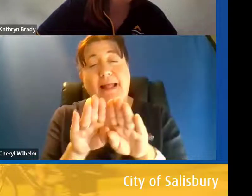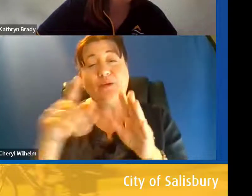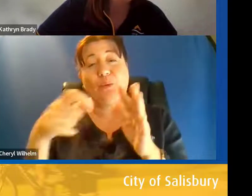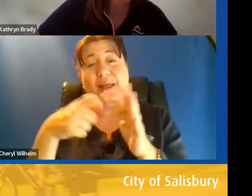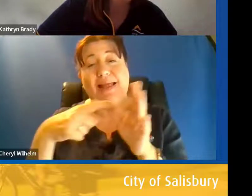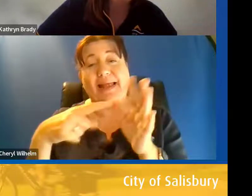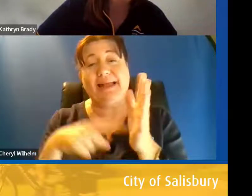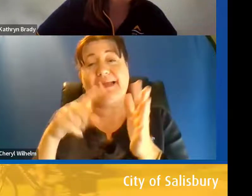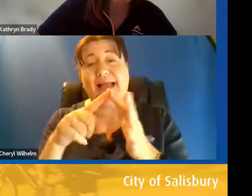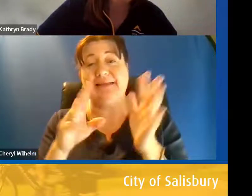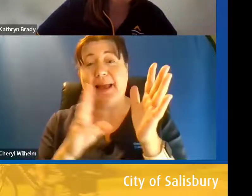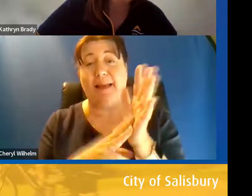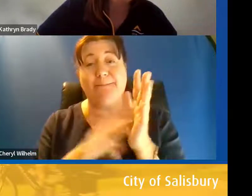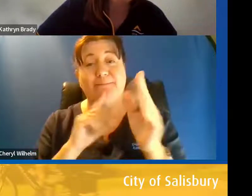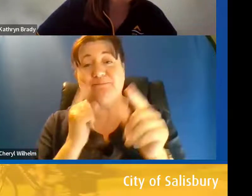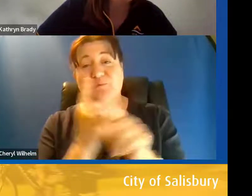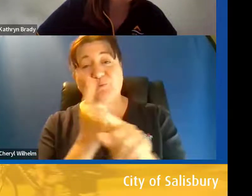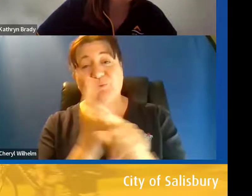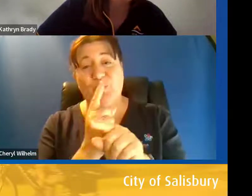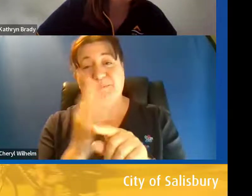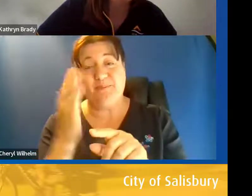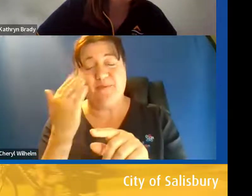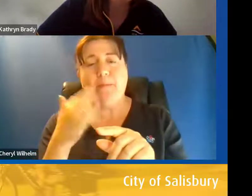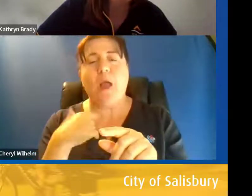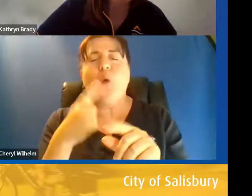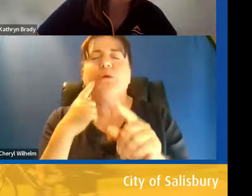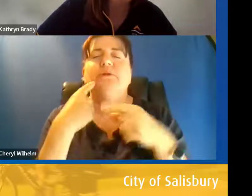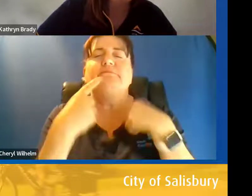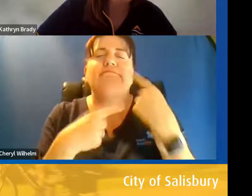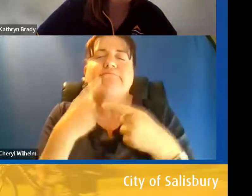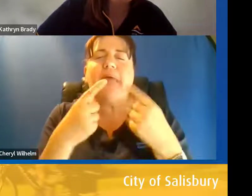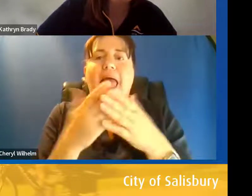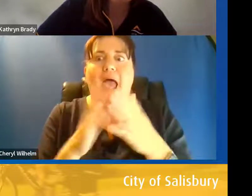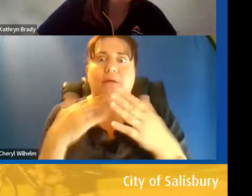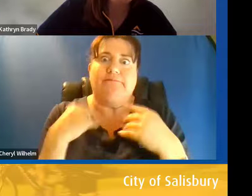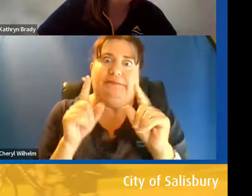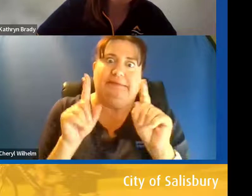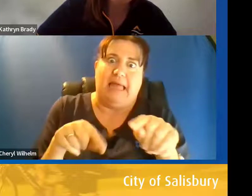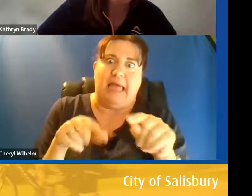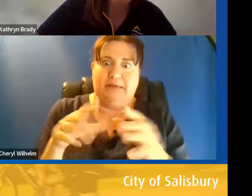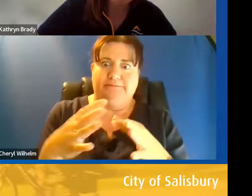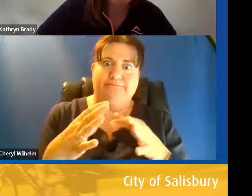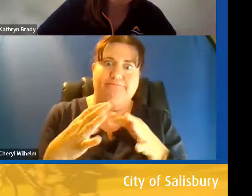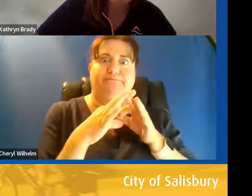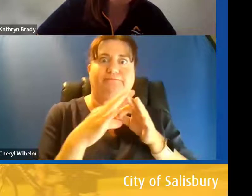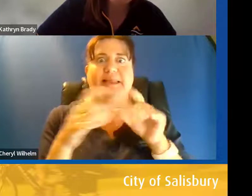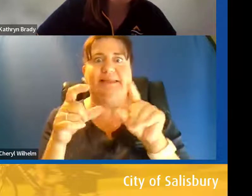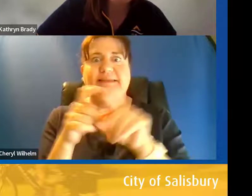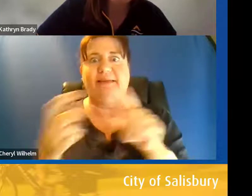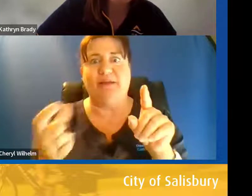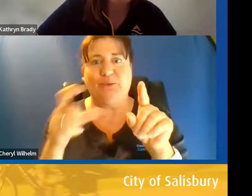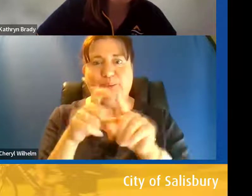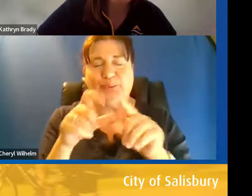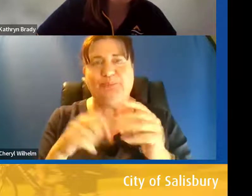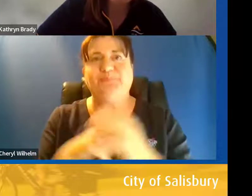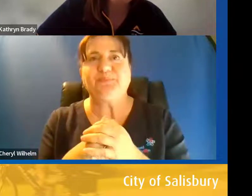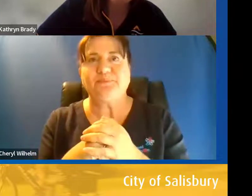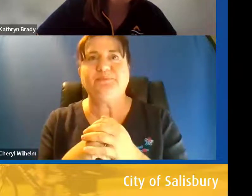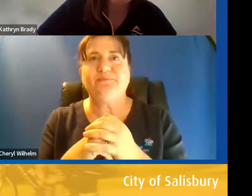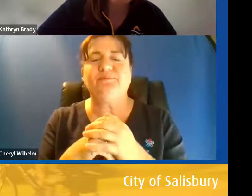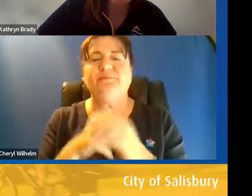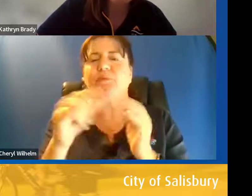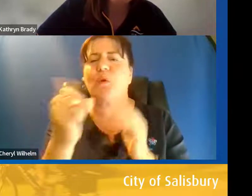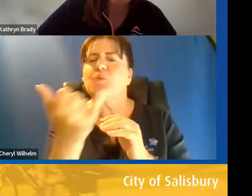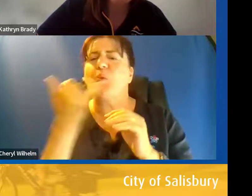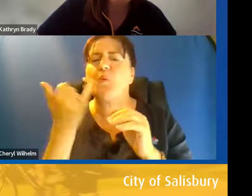you our story is very similar to what Kate was telling you previously, how we started, how we linked